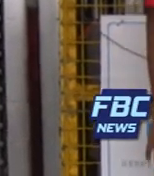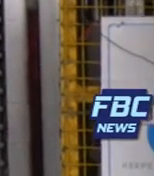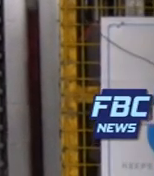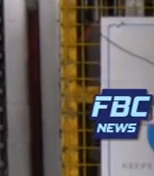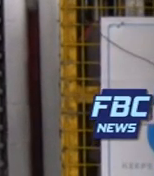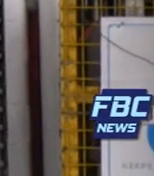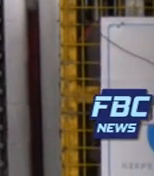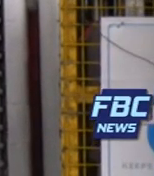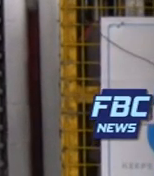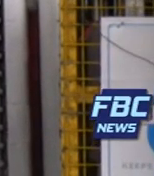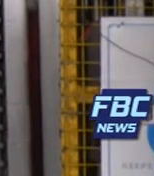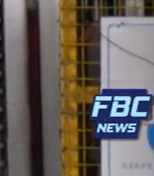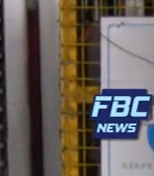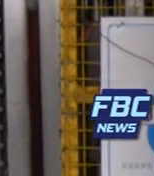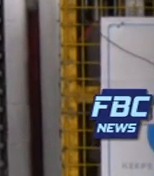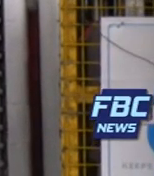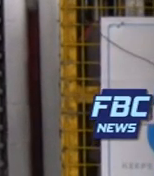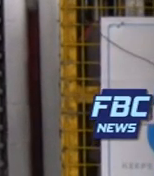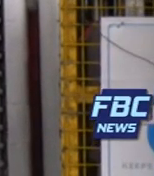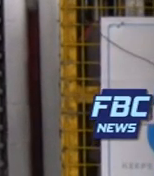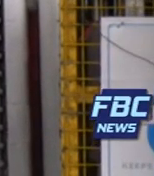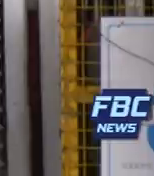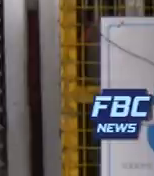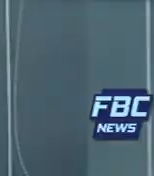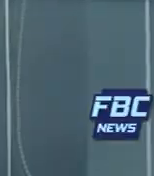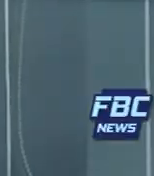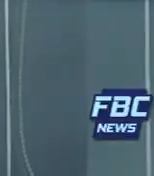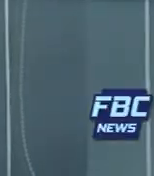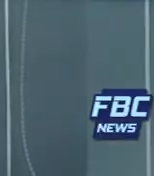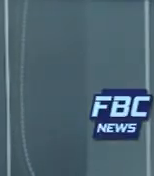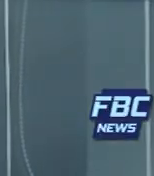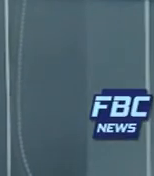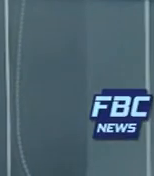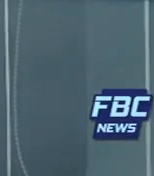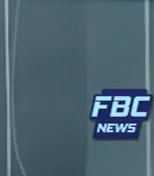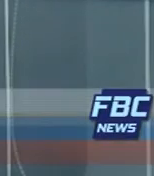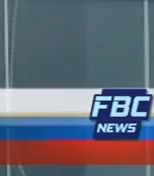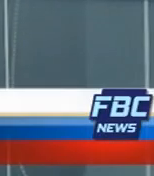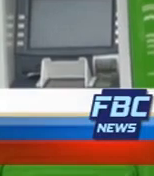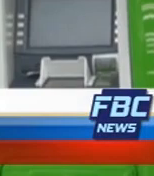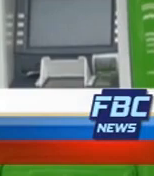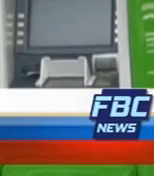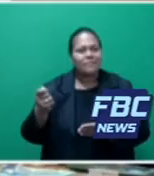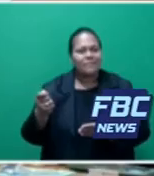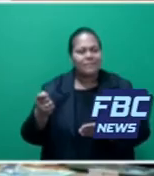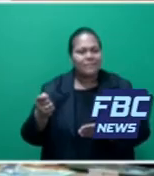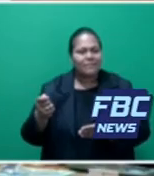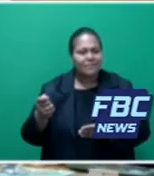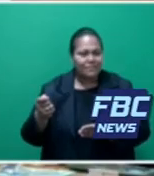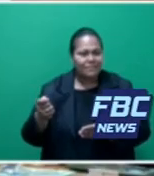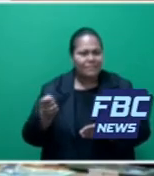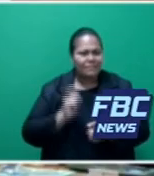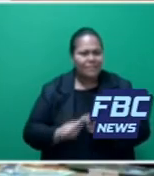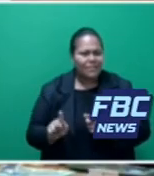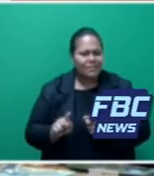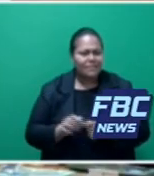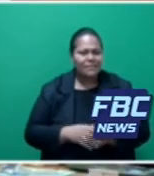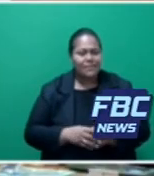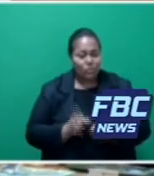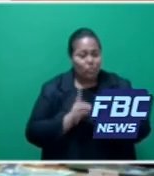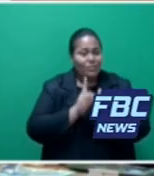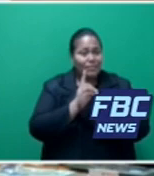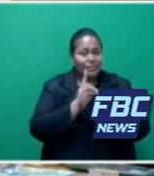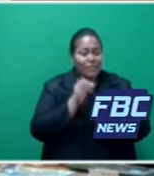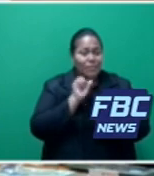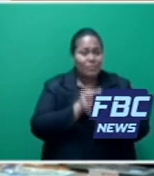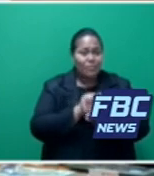it will enable safe, reliable and seamless digital transactions. The development of an efficient